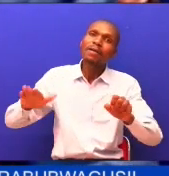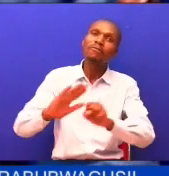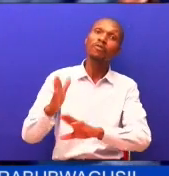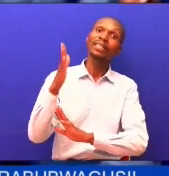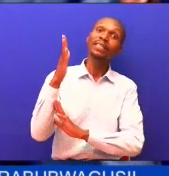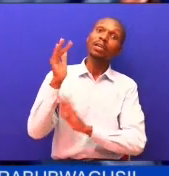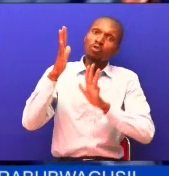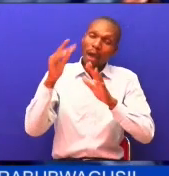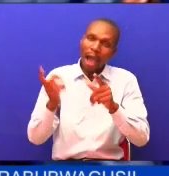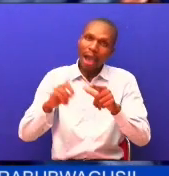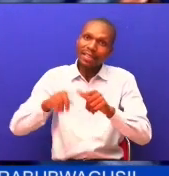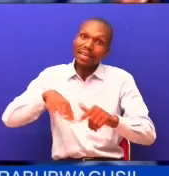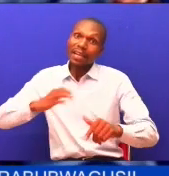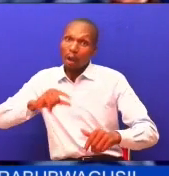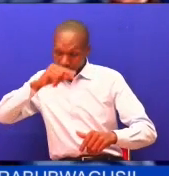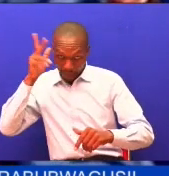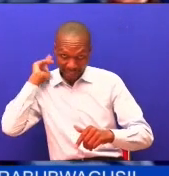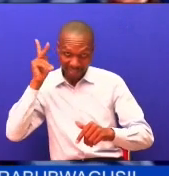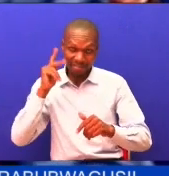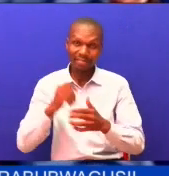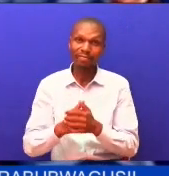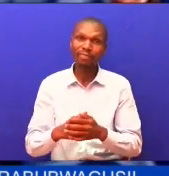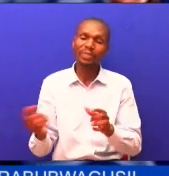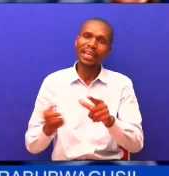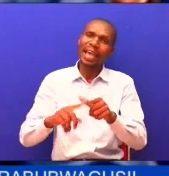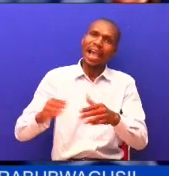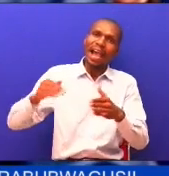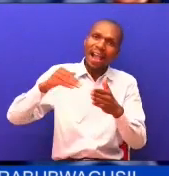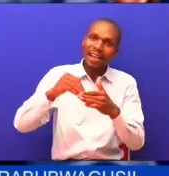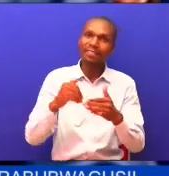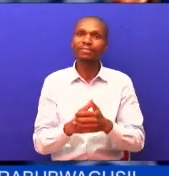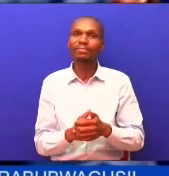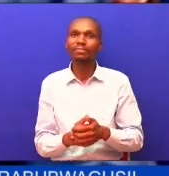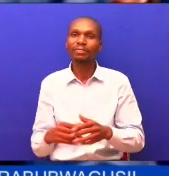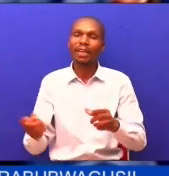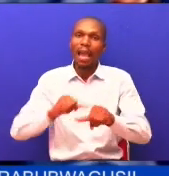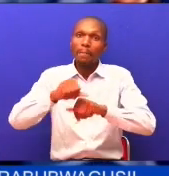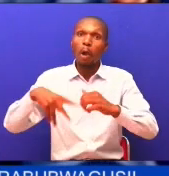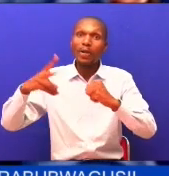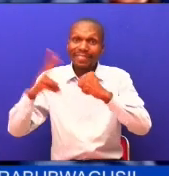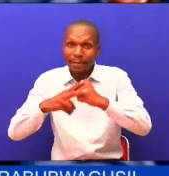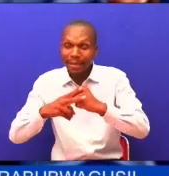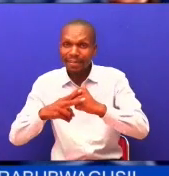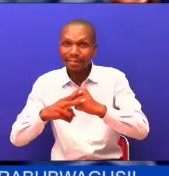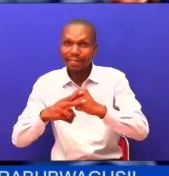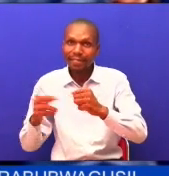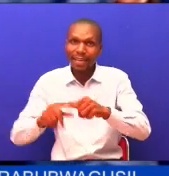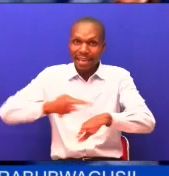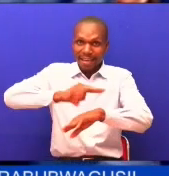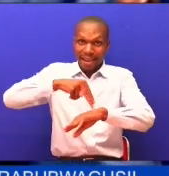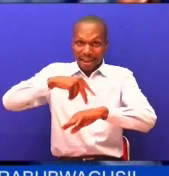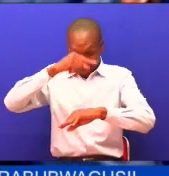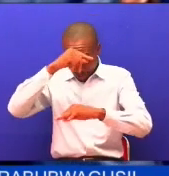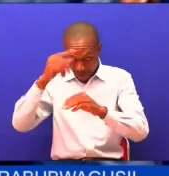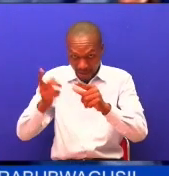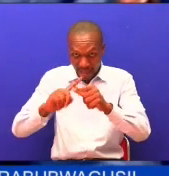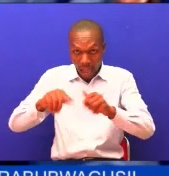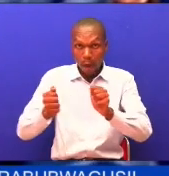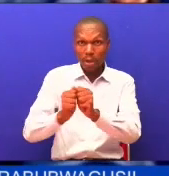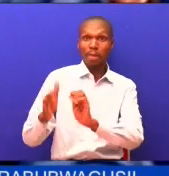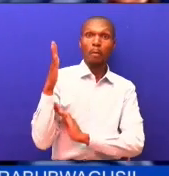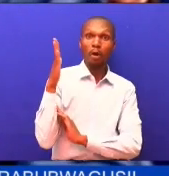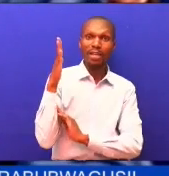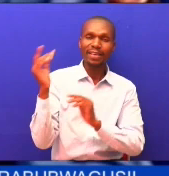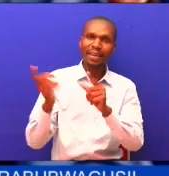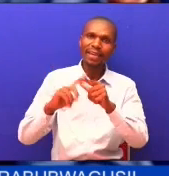officers, county security officers, and about 7 national government askaris